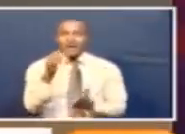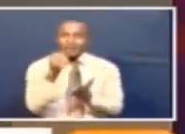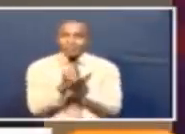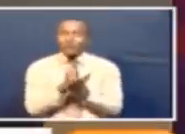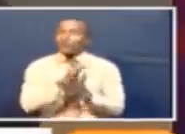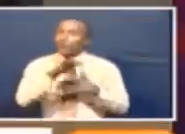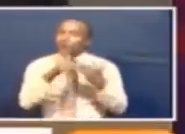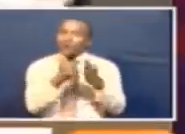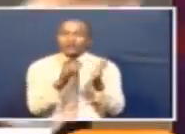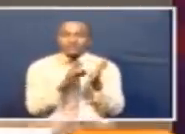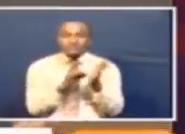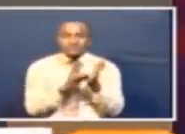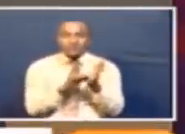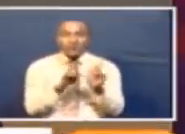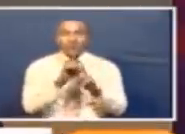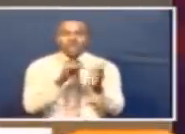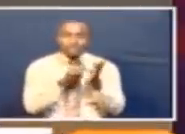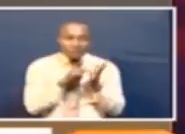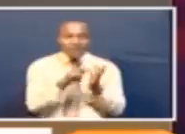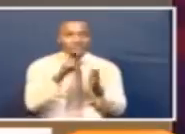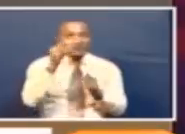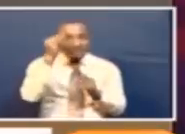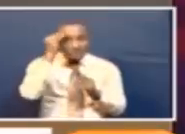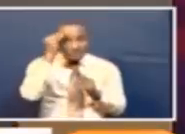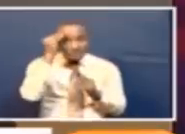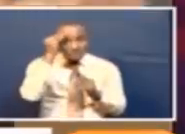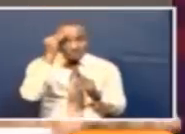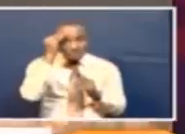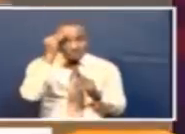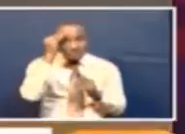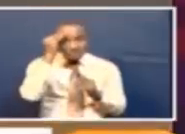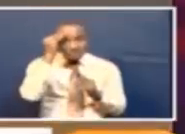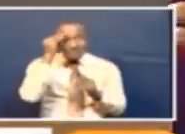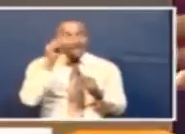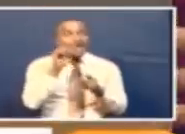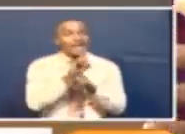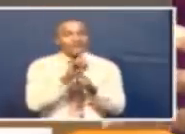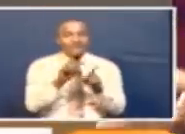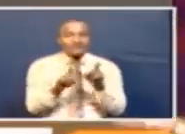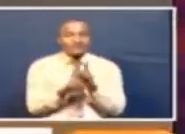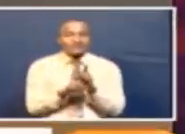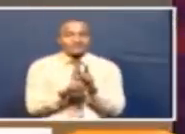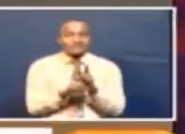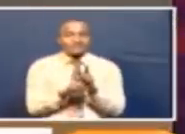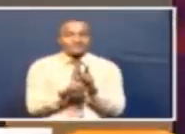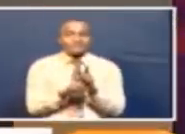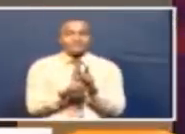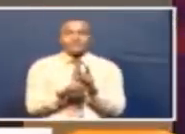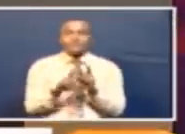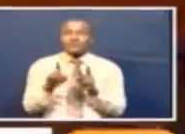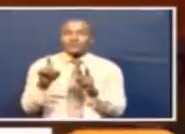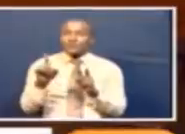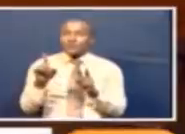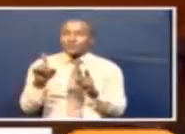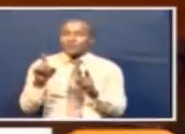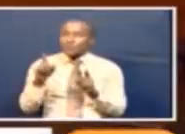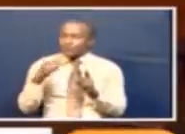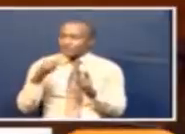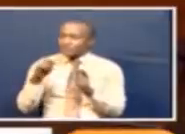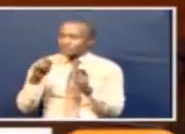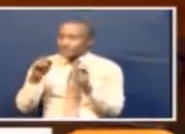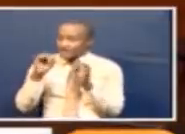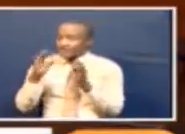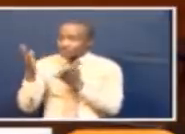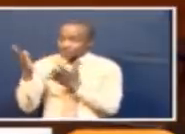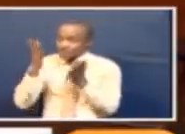doctors. Yes. And also pays for their education all through. So it's different. And we are also not, just one thing, we are not correcting the system, because if we are